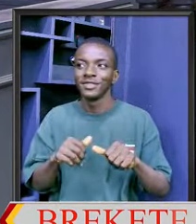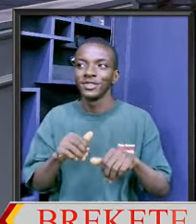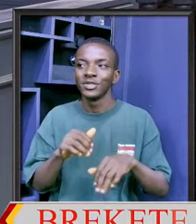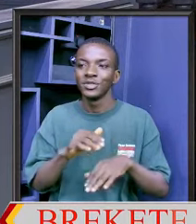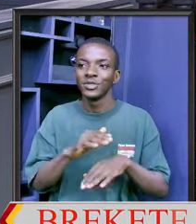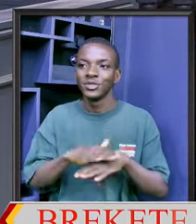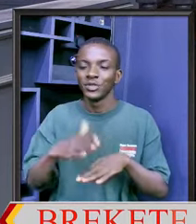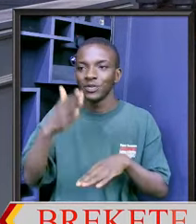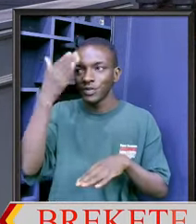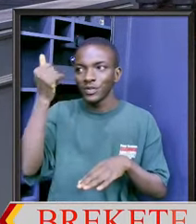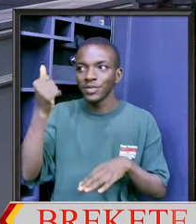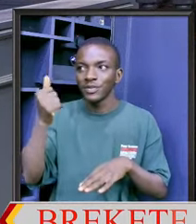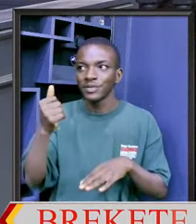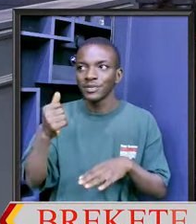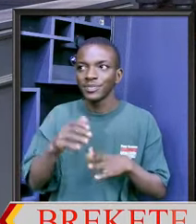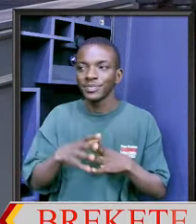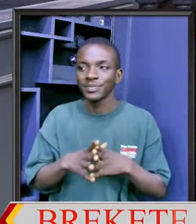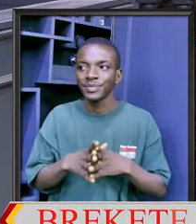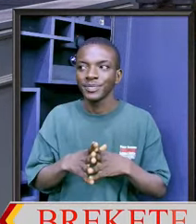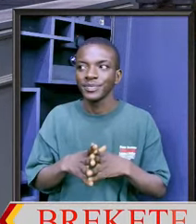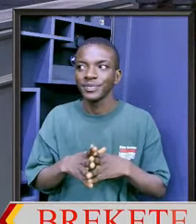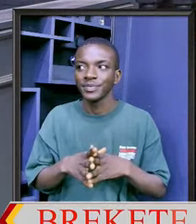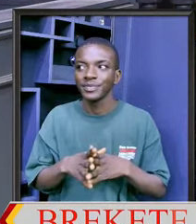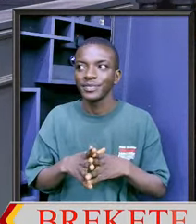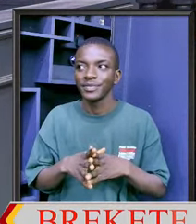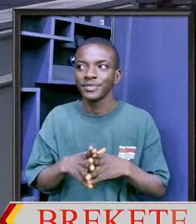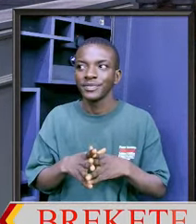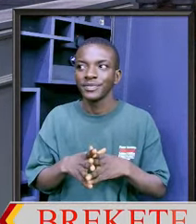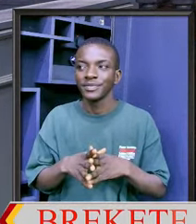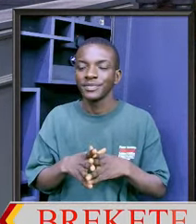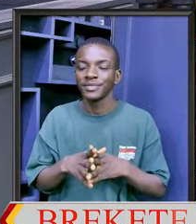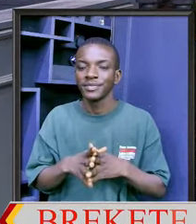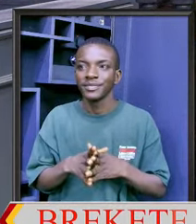forget yourself. Raise the camera or get there.